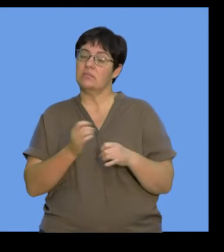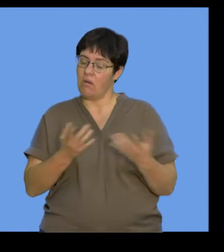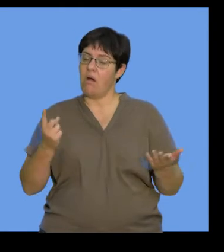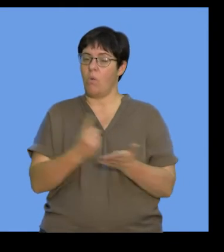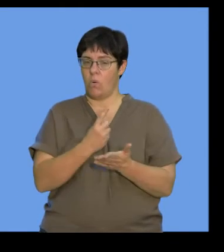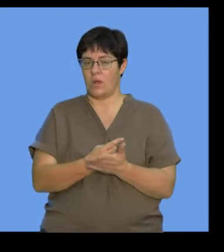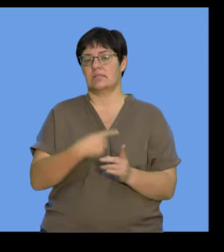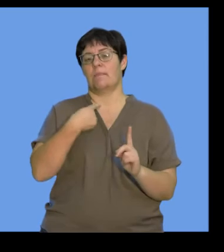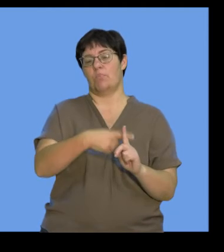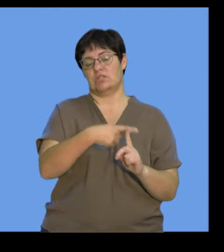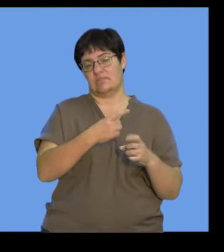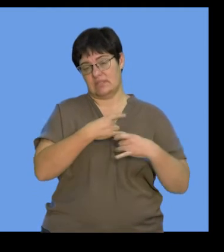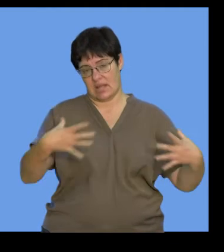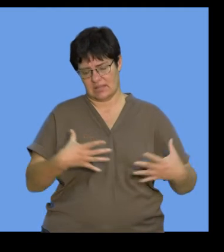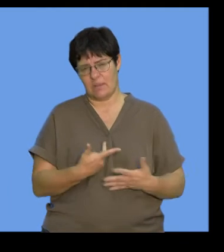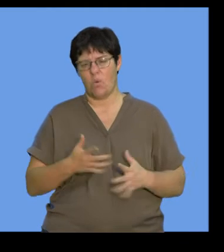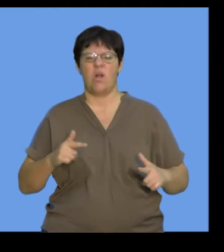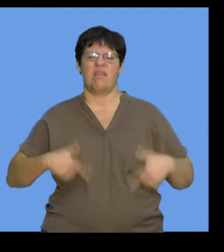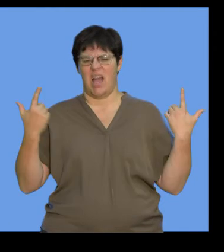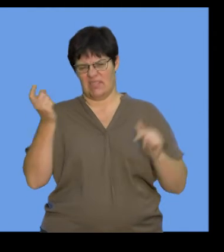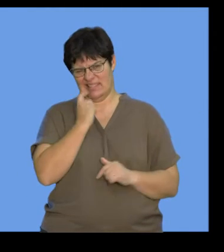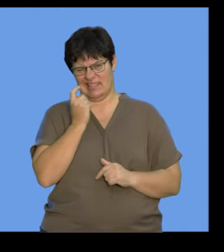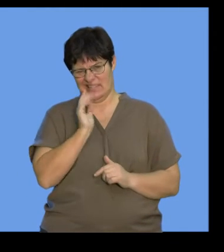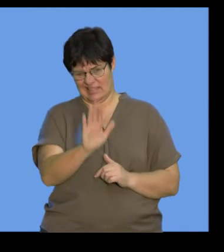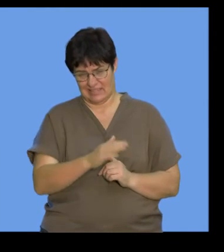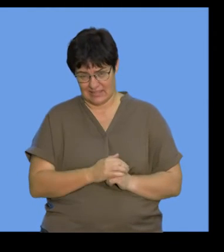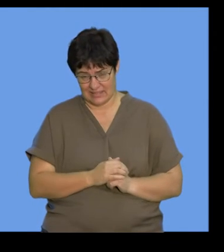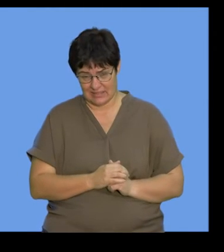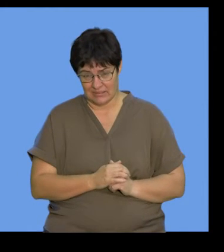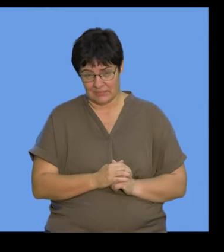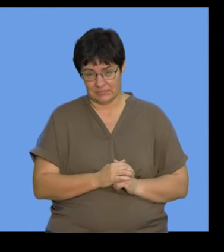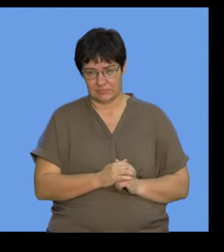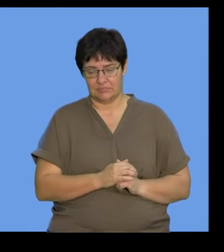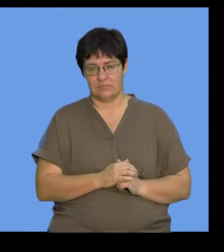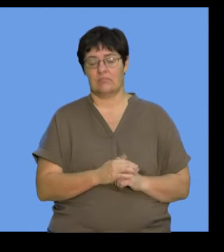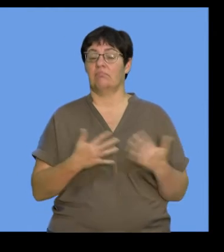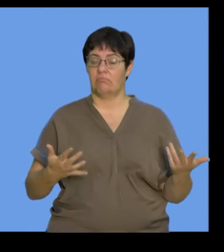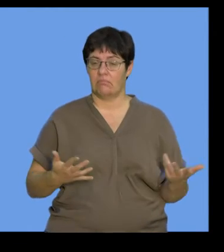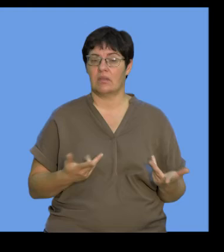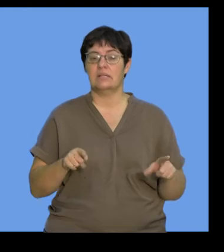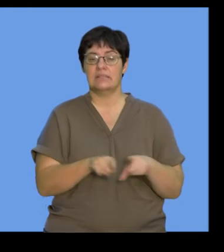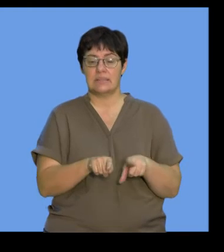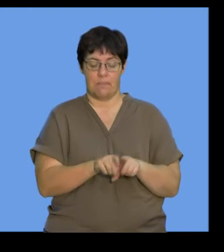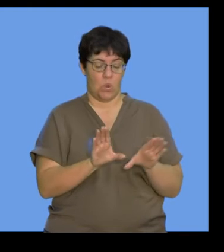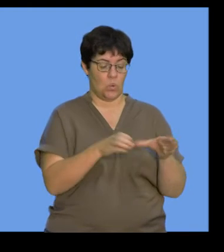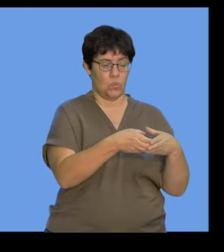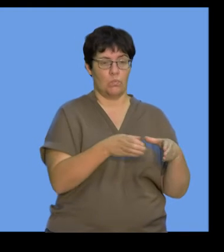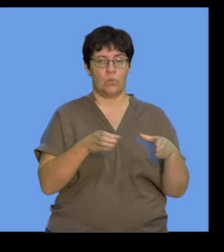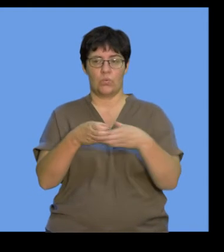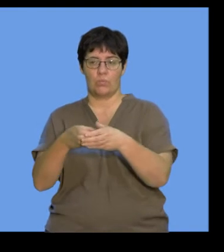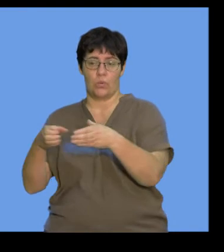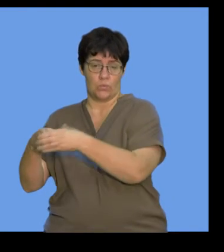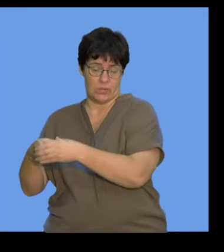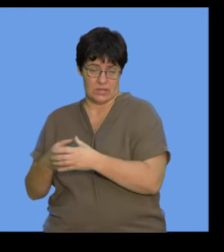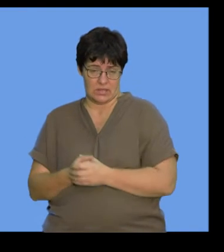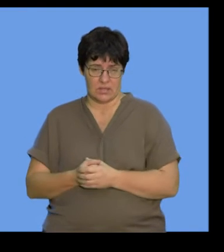be always start with a positive. It makes life a bit easier for you. We also have what we call grouping.